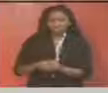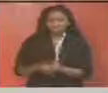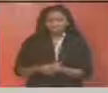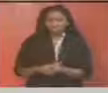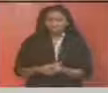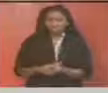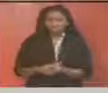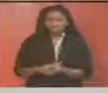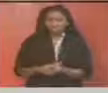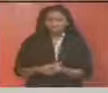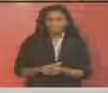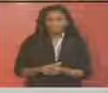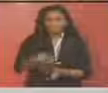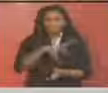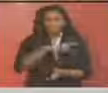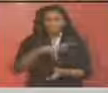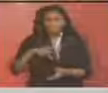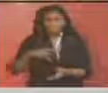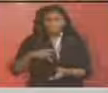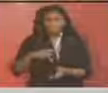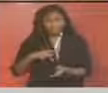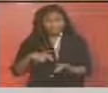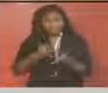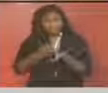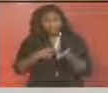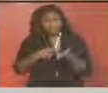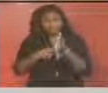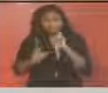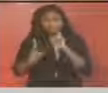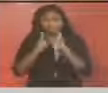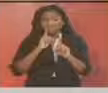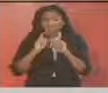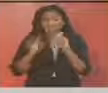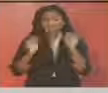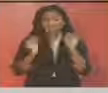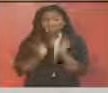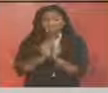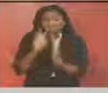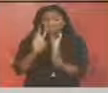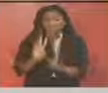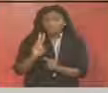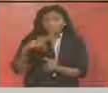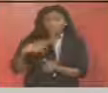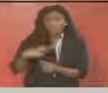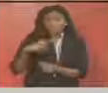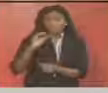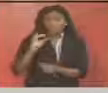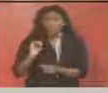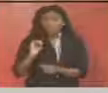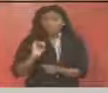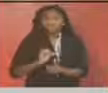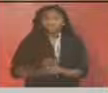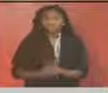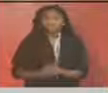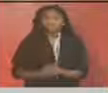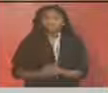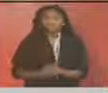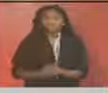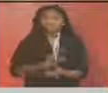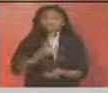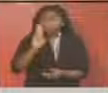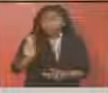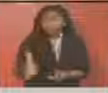note spoke to WHO's objective of using